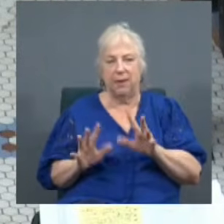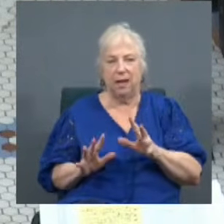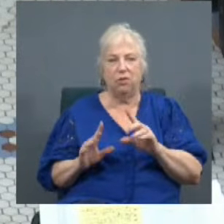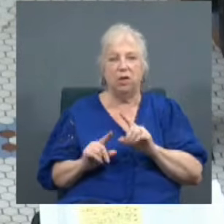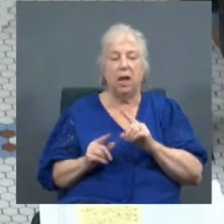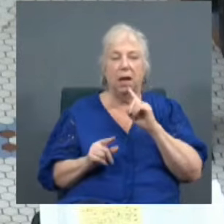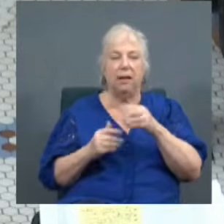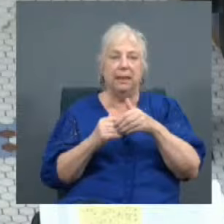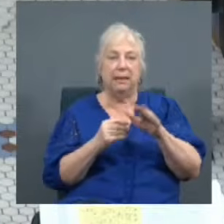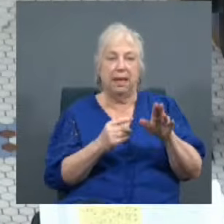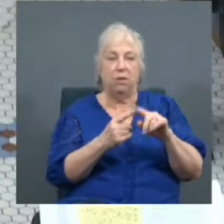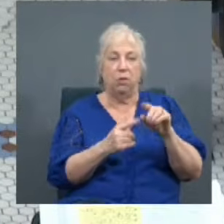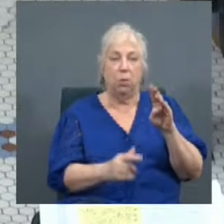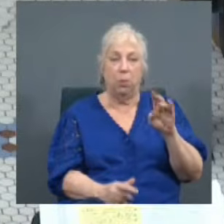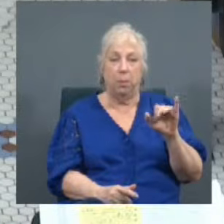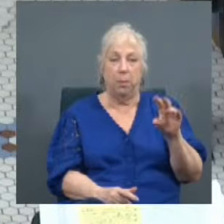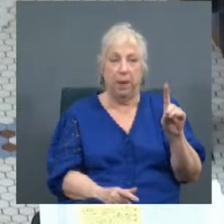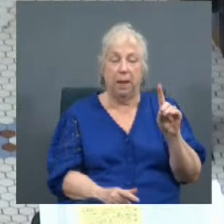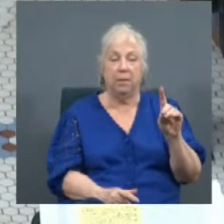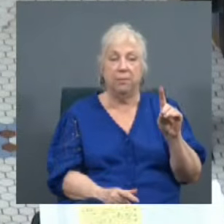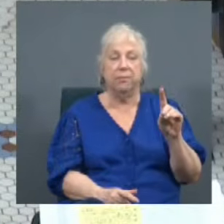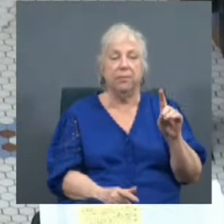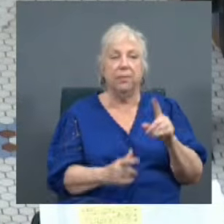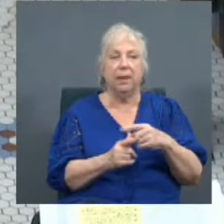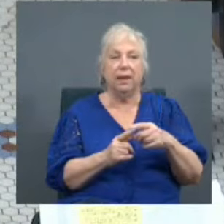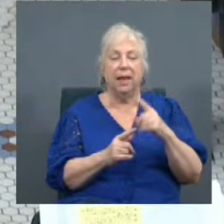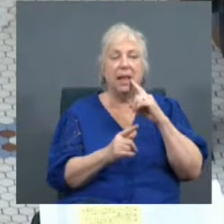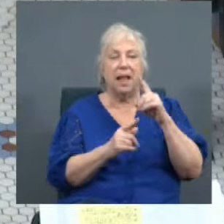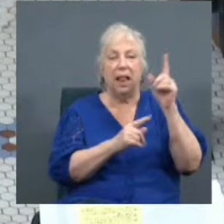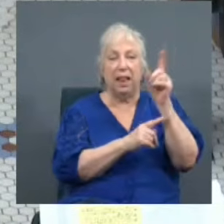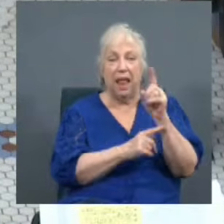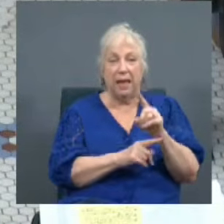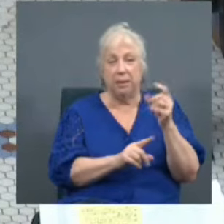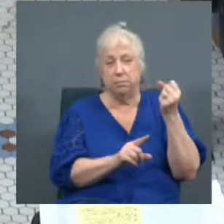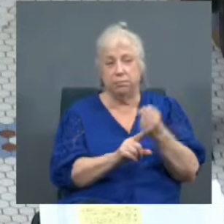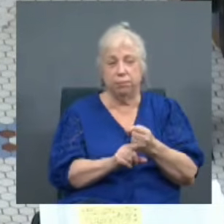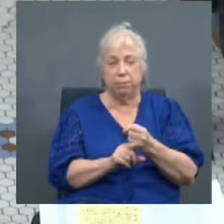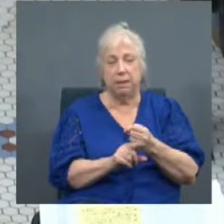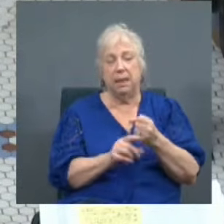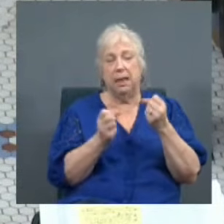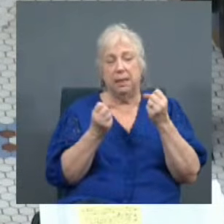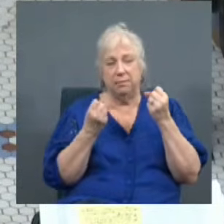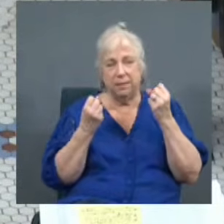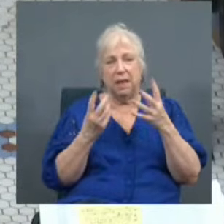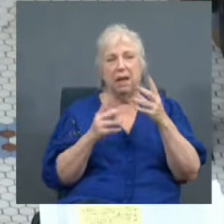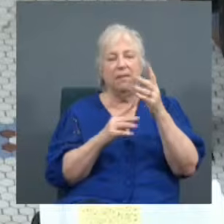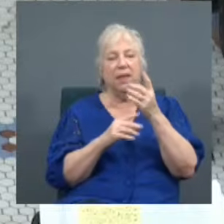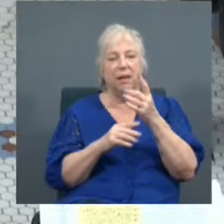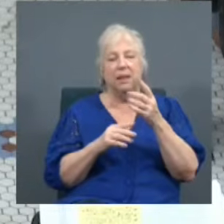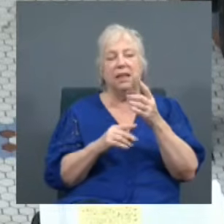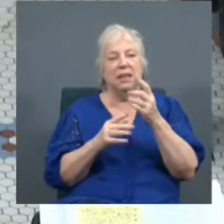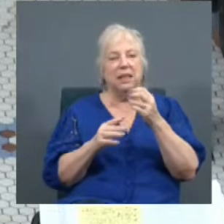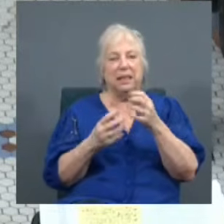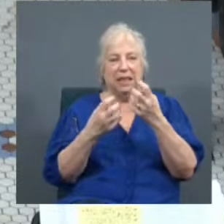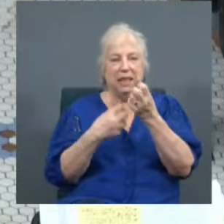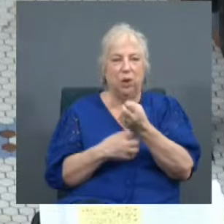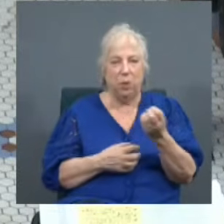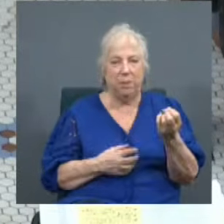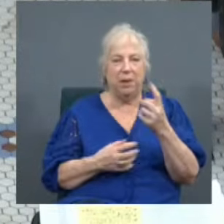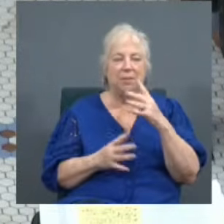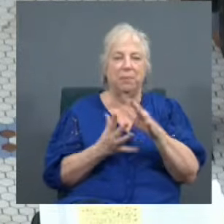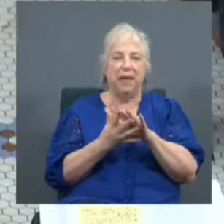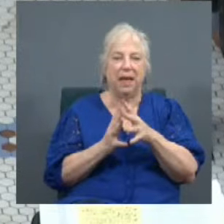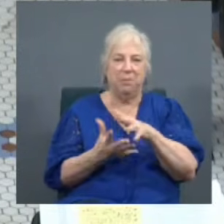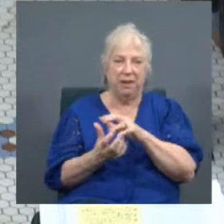to bid, a lightning strike happened and a lot of our equipment was damaged. So we requested them to include that in